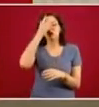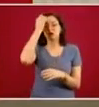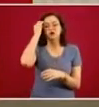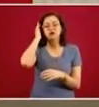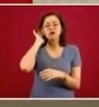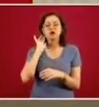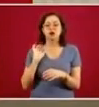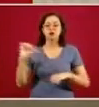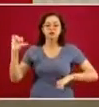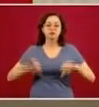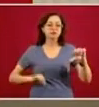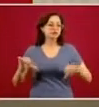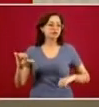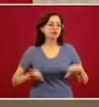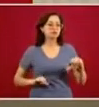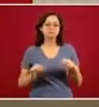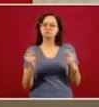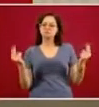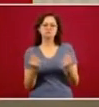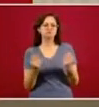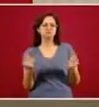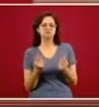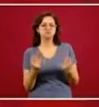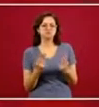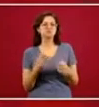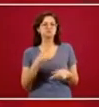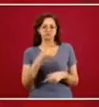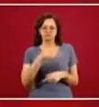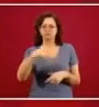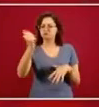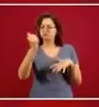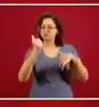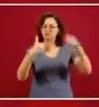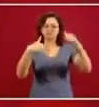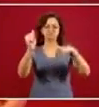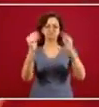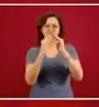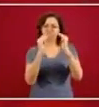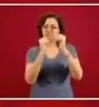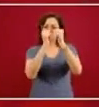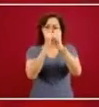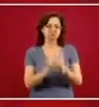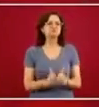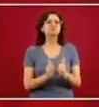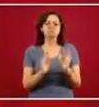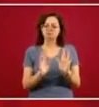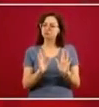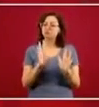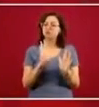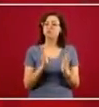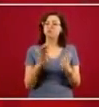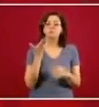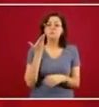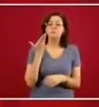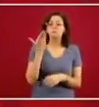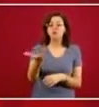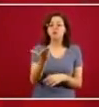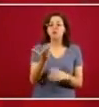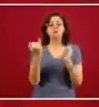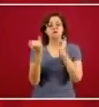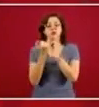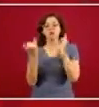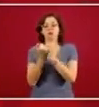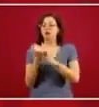The government has done their share, is doing their share. When it comes to the workers of public institutions, they